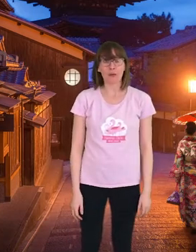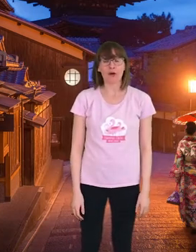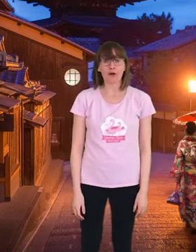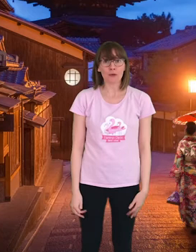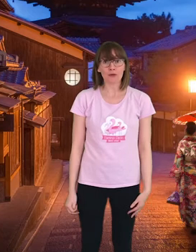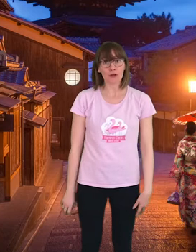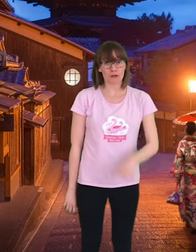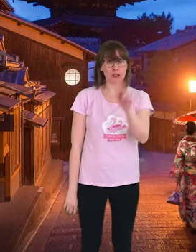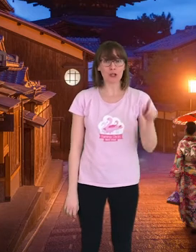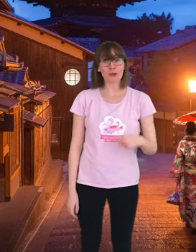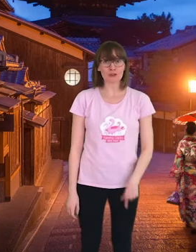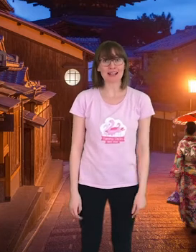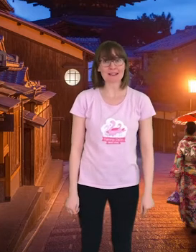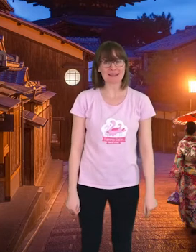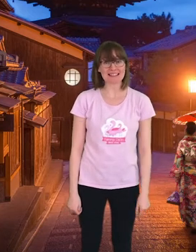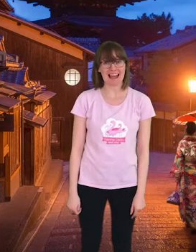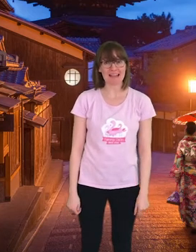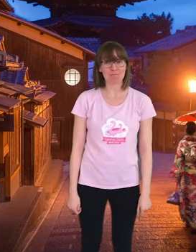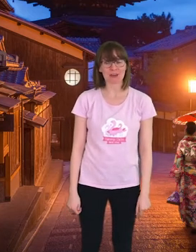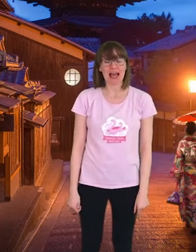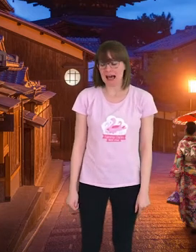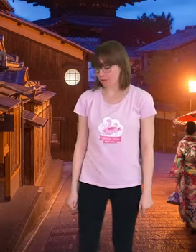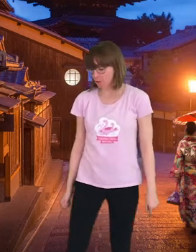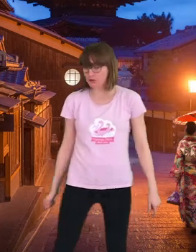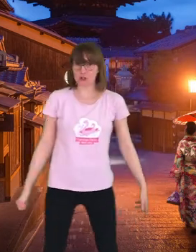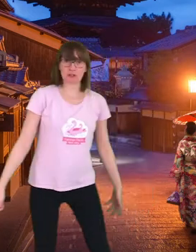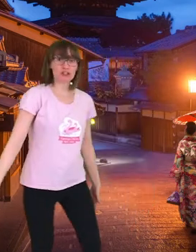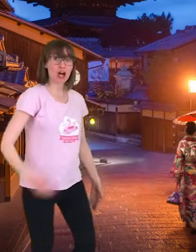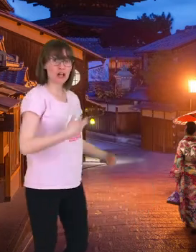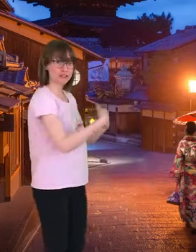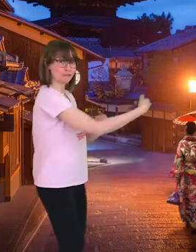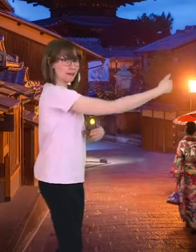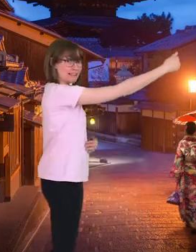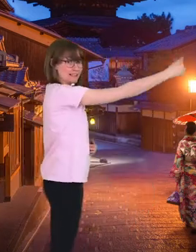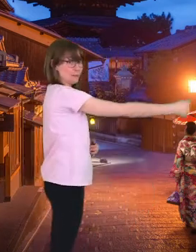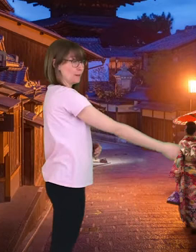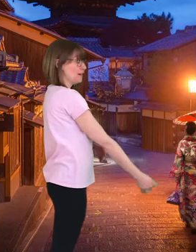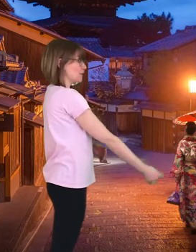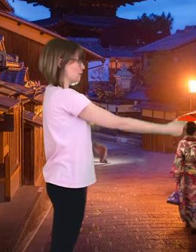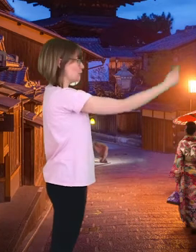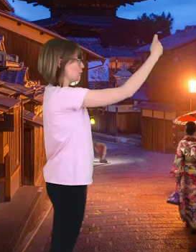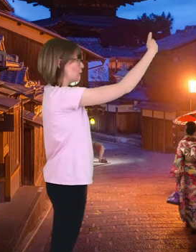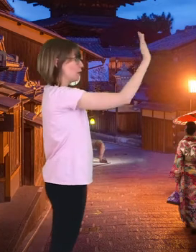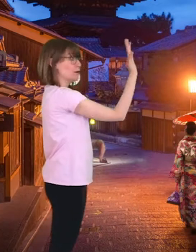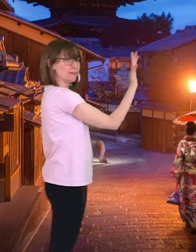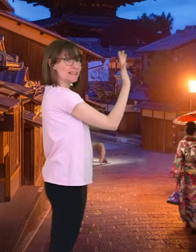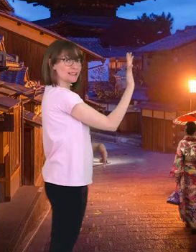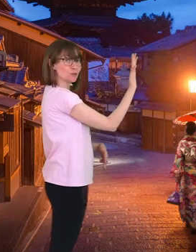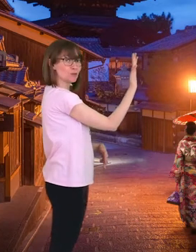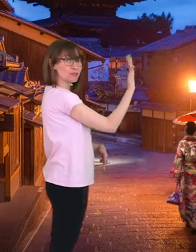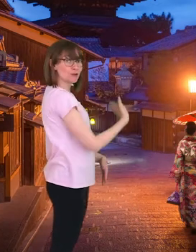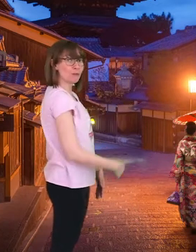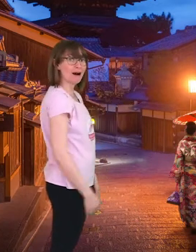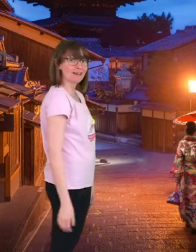So, look at who you're dancing with today. And if you want to, you could turn to face them so that you're